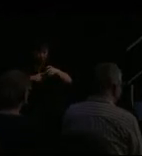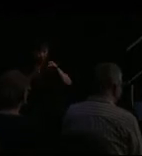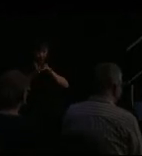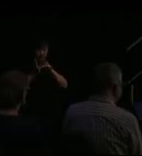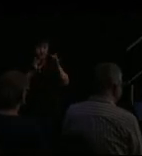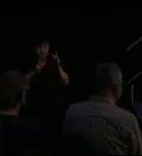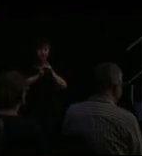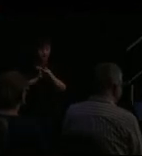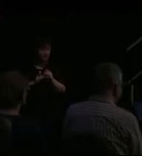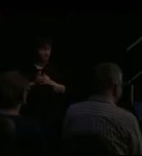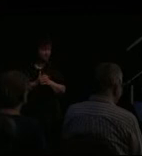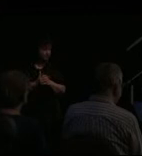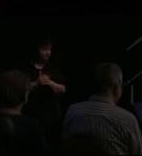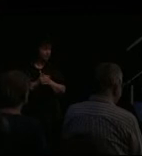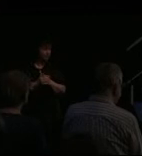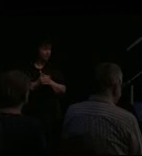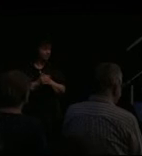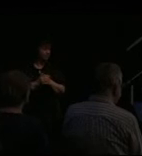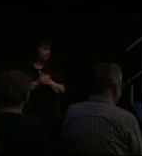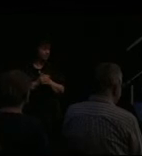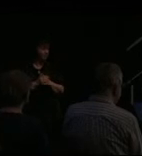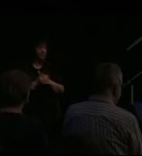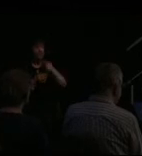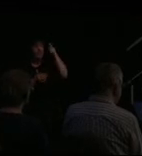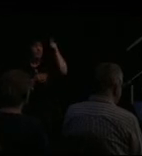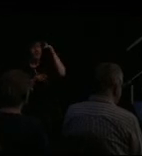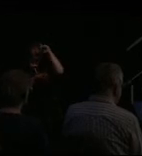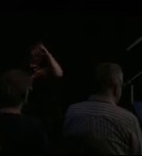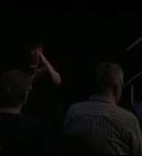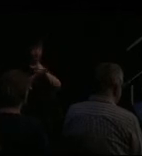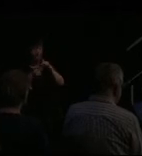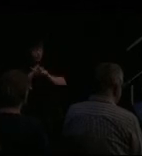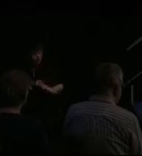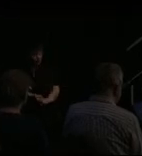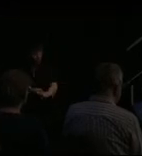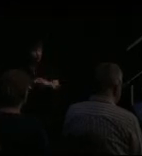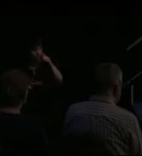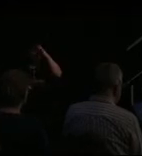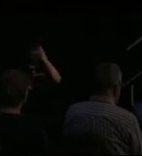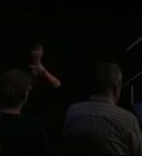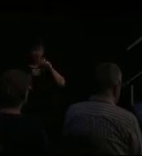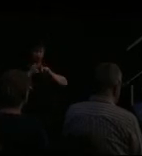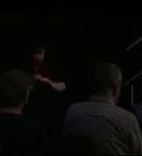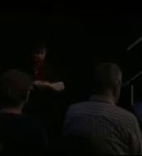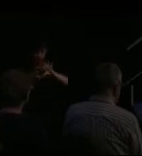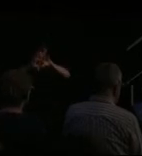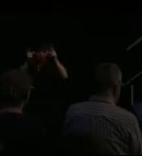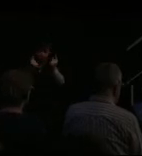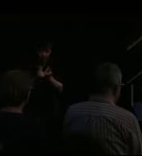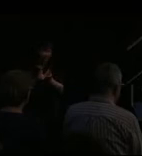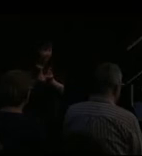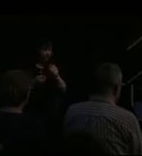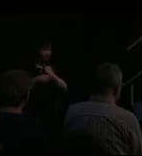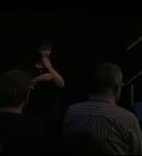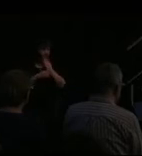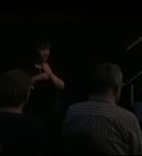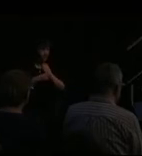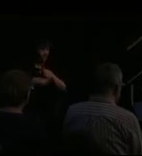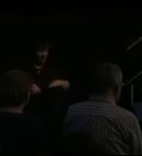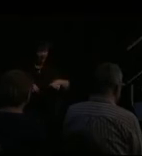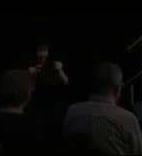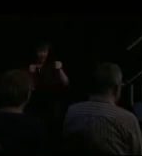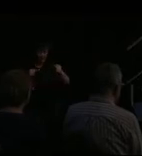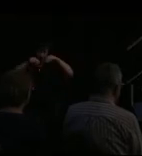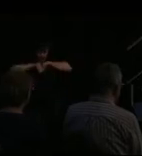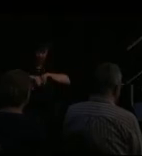is Jesus. He is faithful. He is faithful to complete a work in